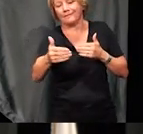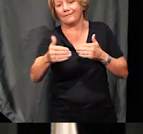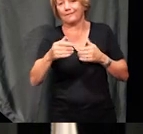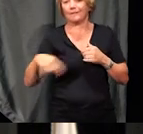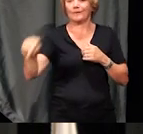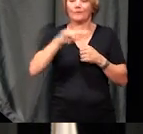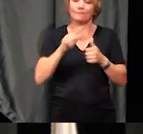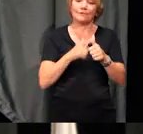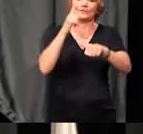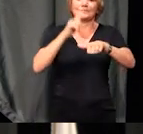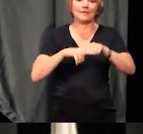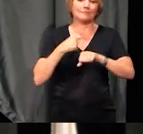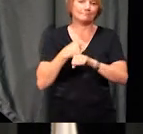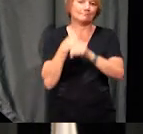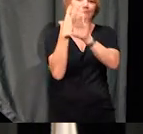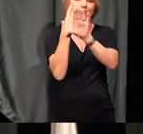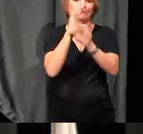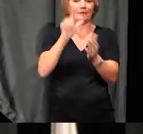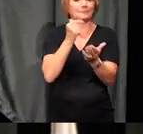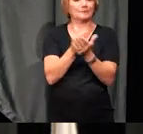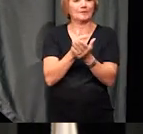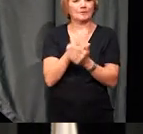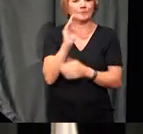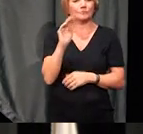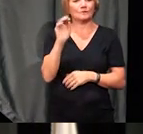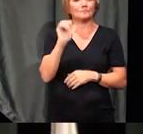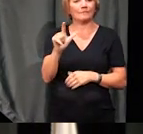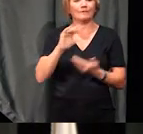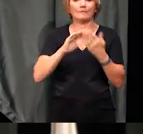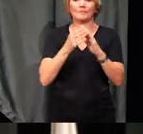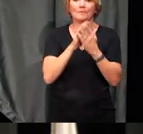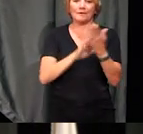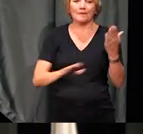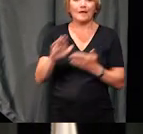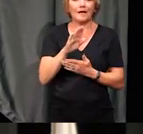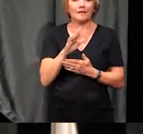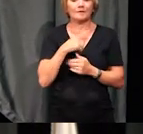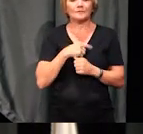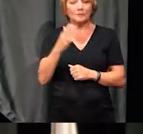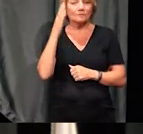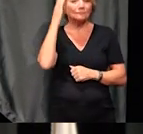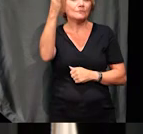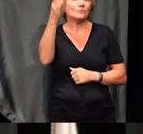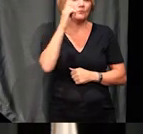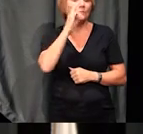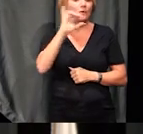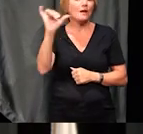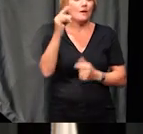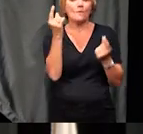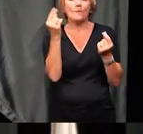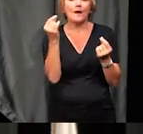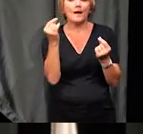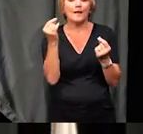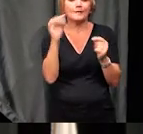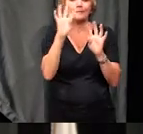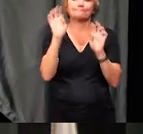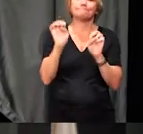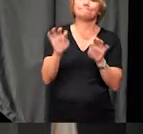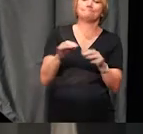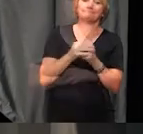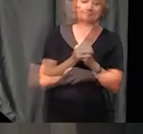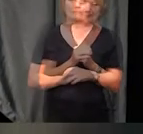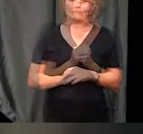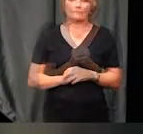have a virtual graduation at Bristol Community College. Who knows how this may change commencements in the